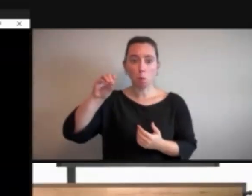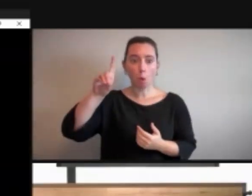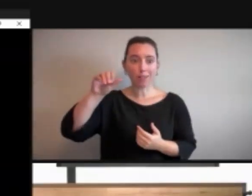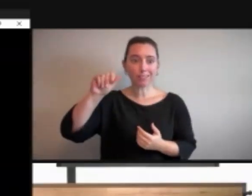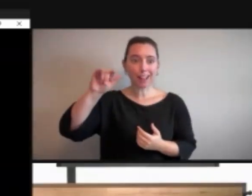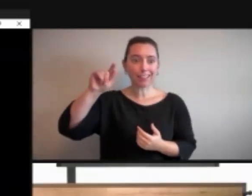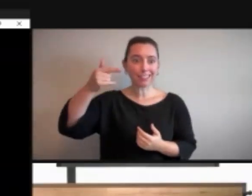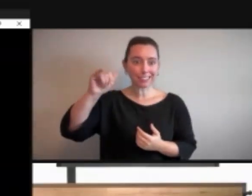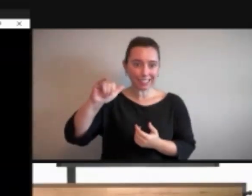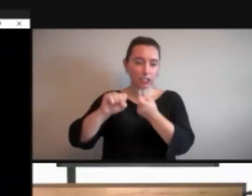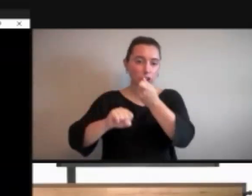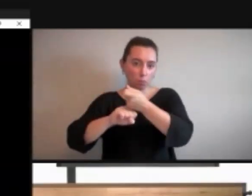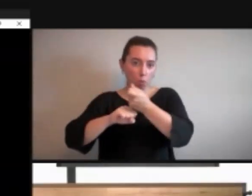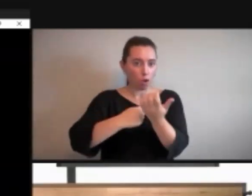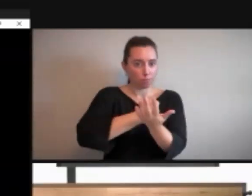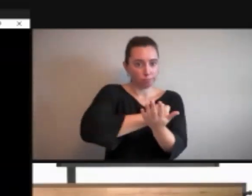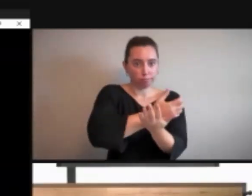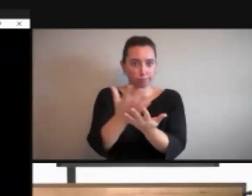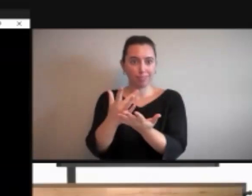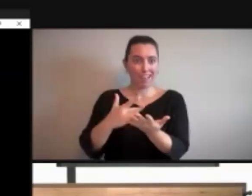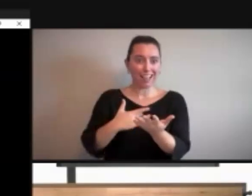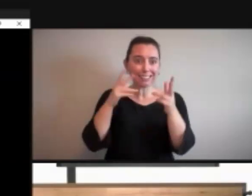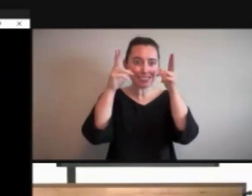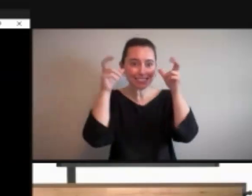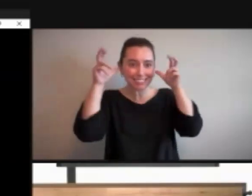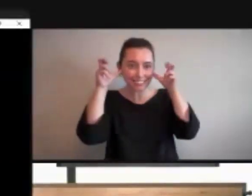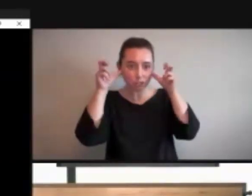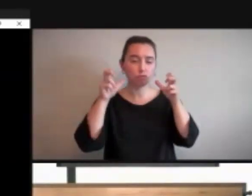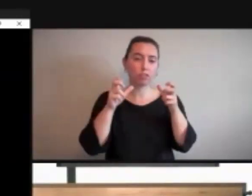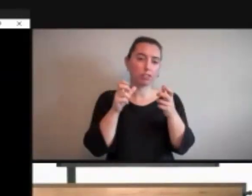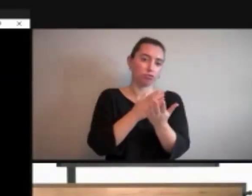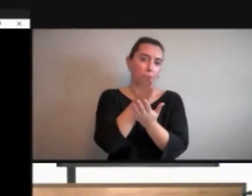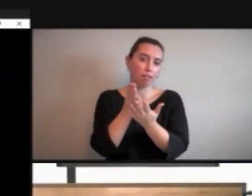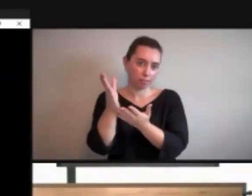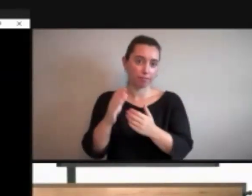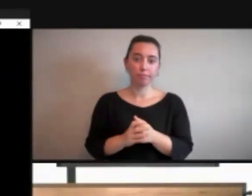that case, we would consider it effective. Thank you.